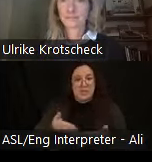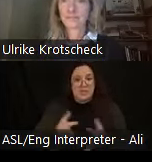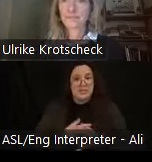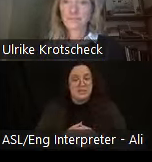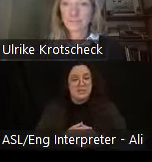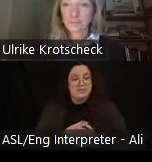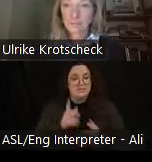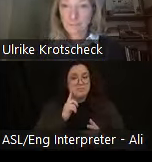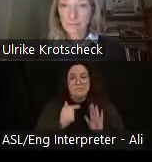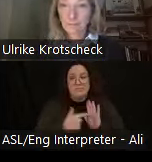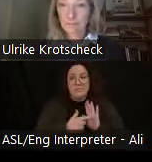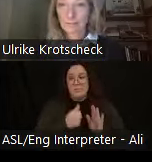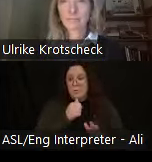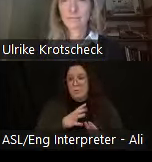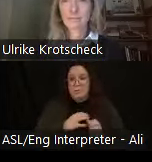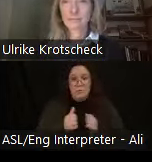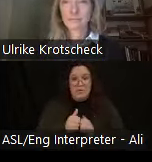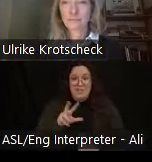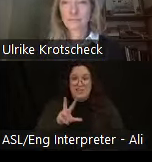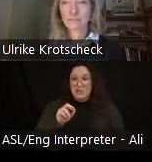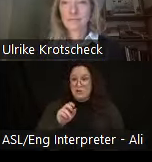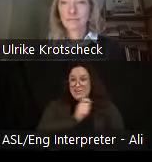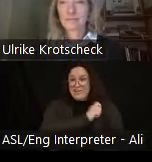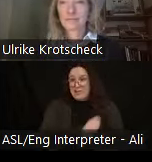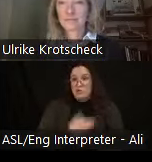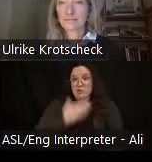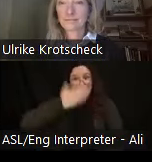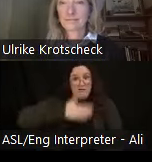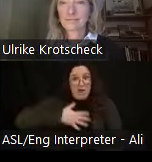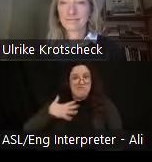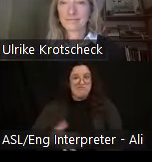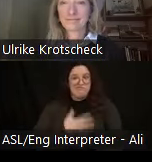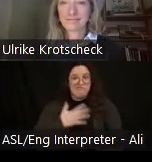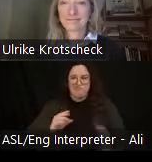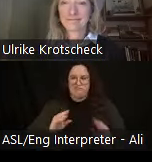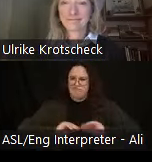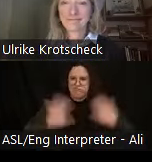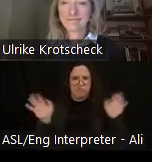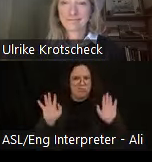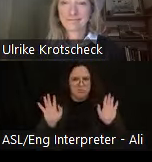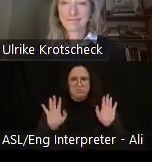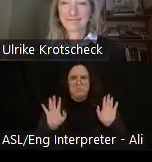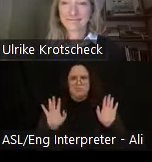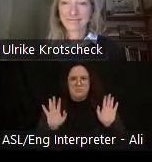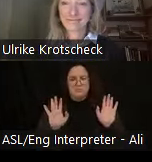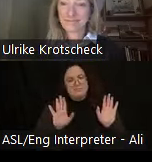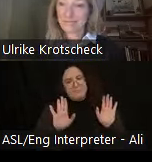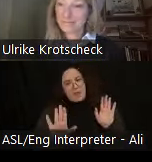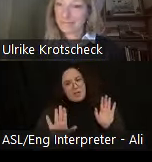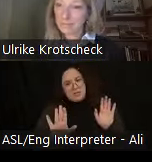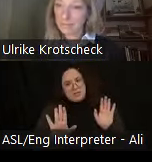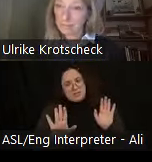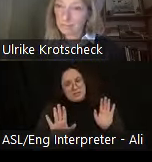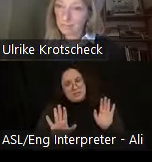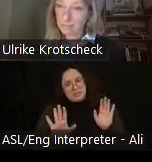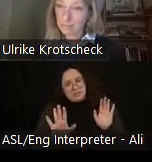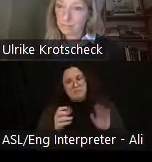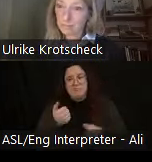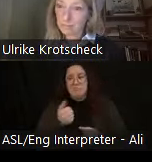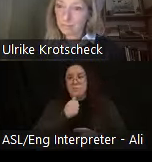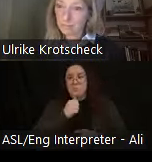woman with the early tattoos, the ones on her front were really visible. But because of the fact that she was lying